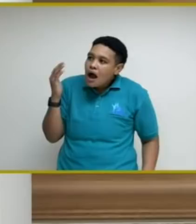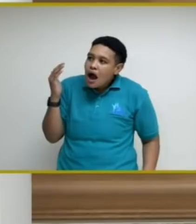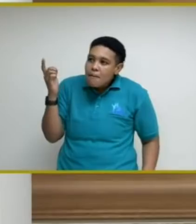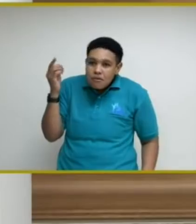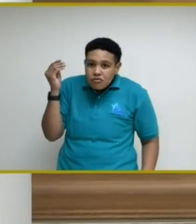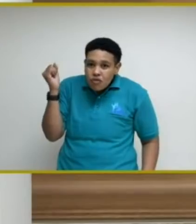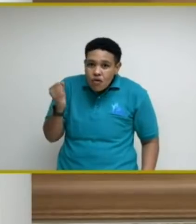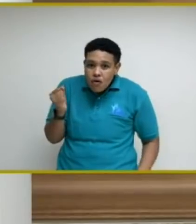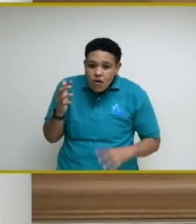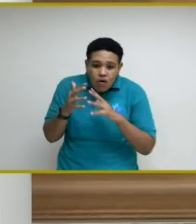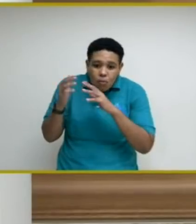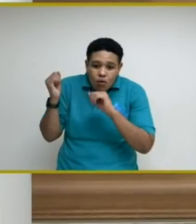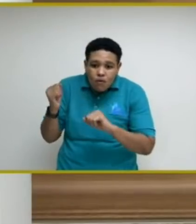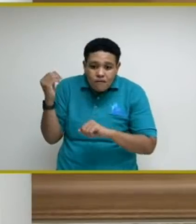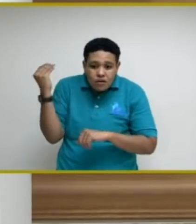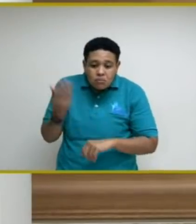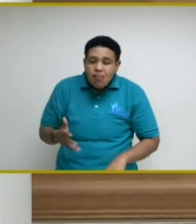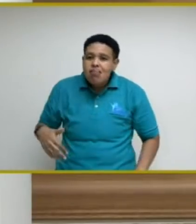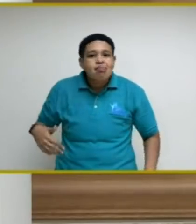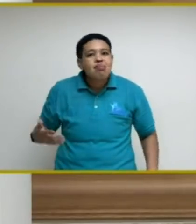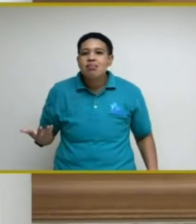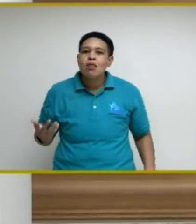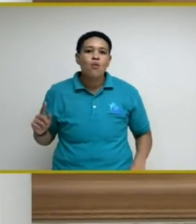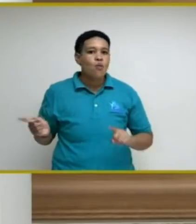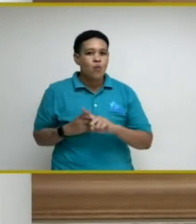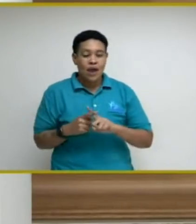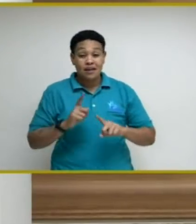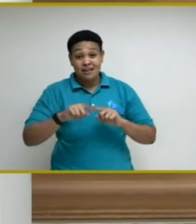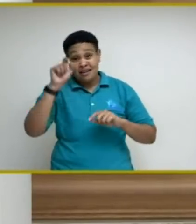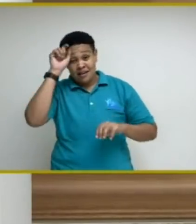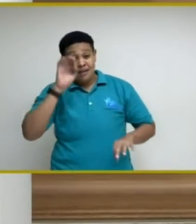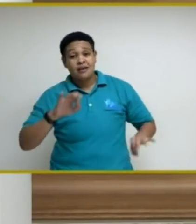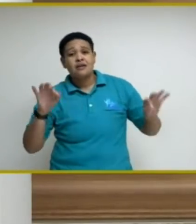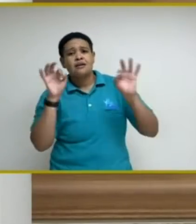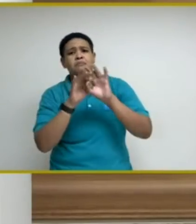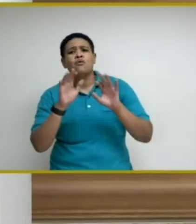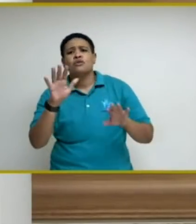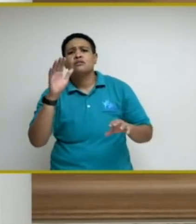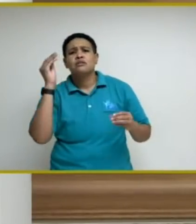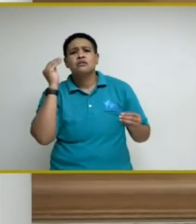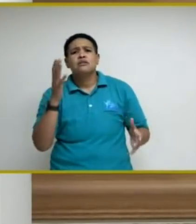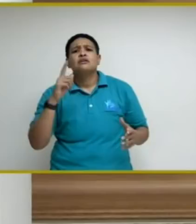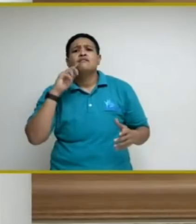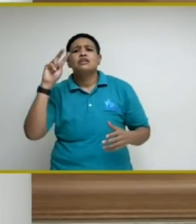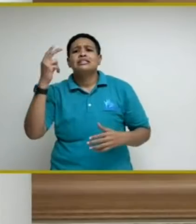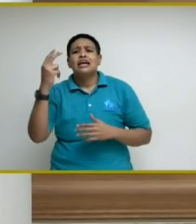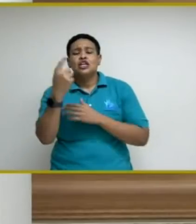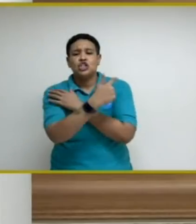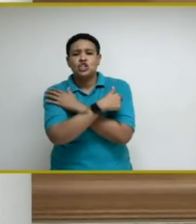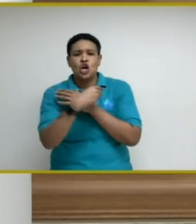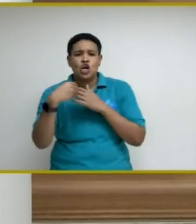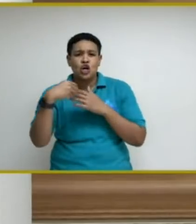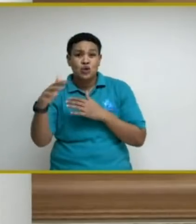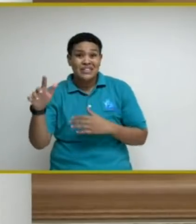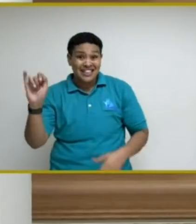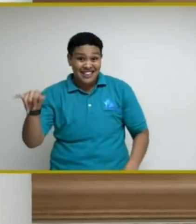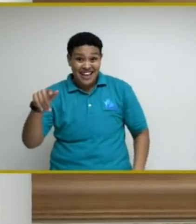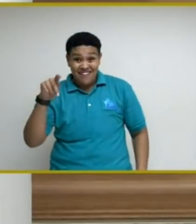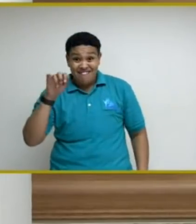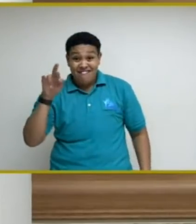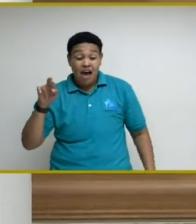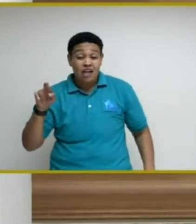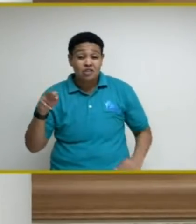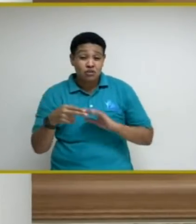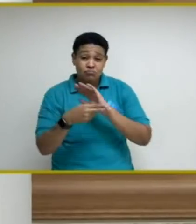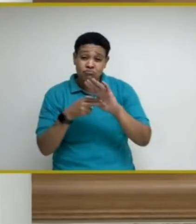It's important to say, though, that outside of the commitments for second dosage, the intention around the